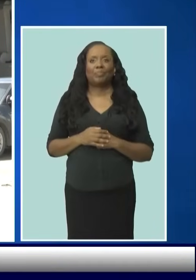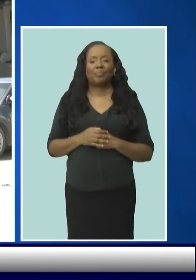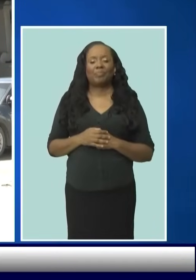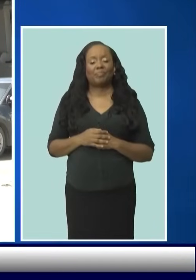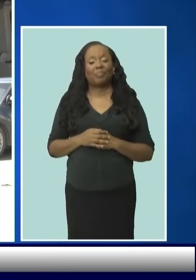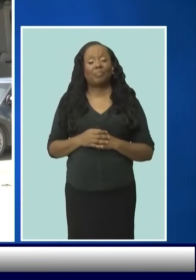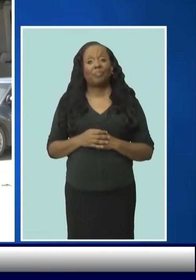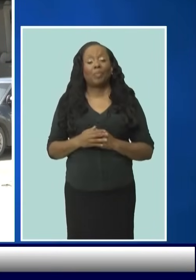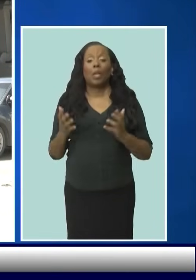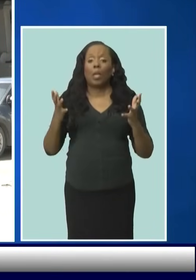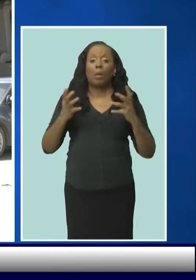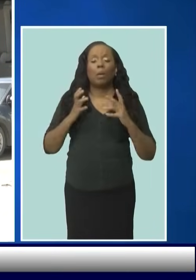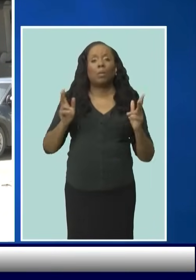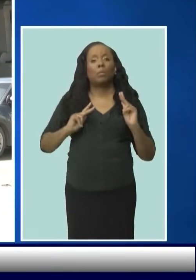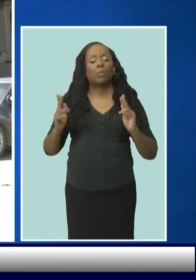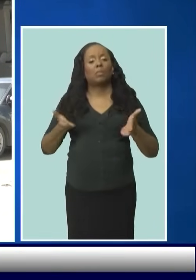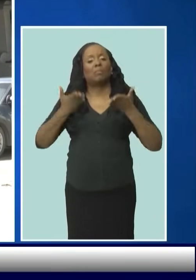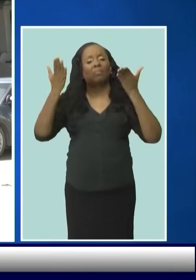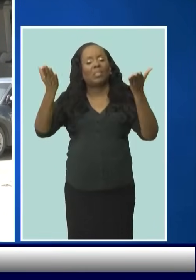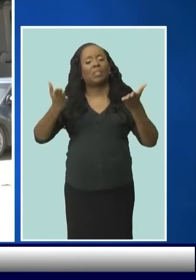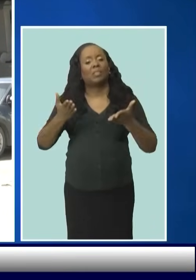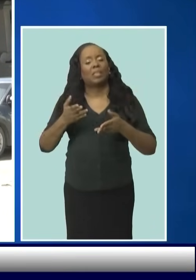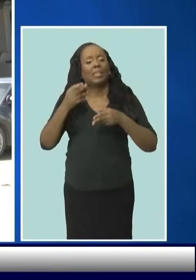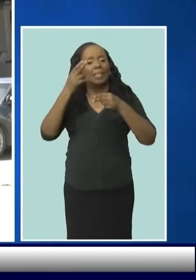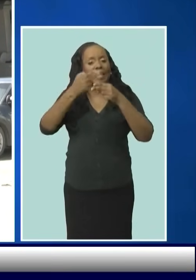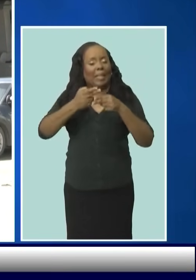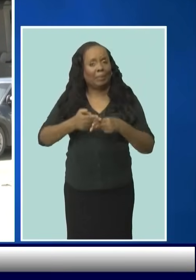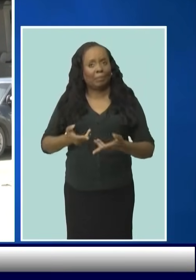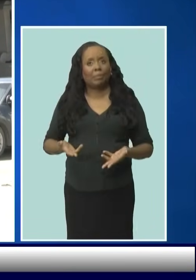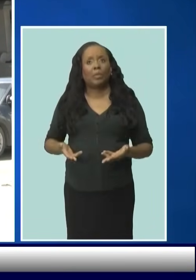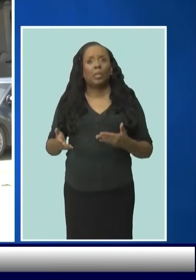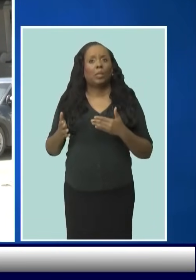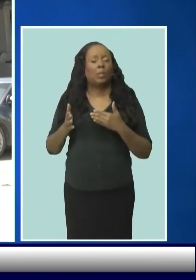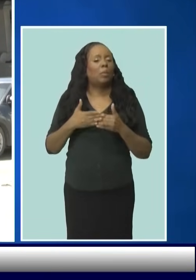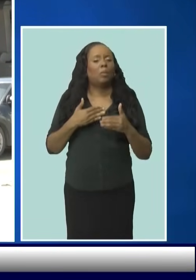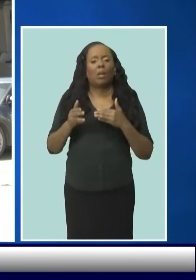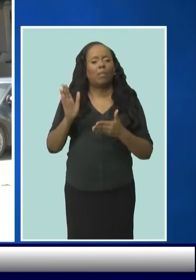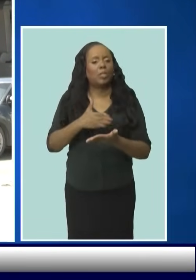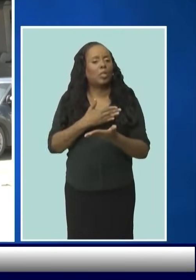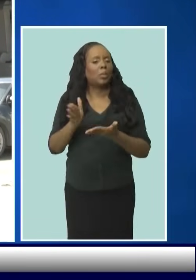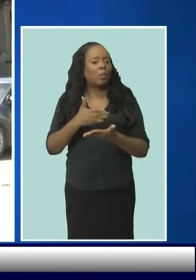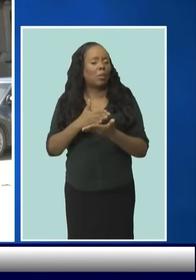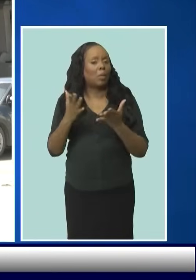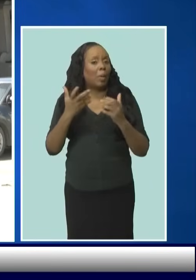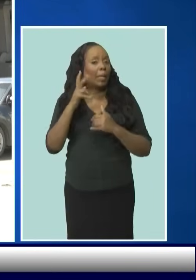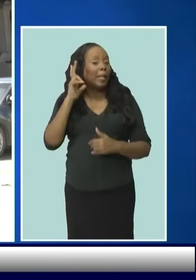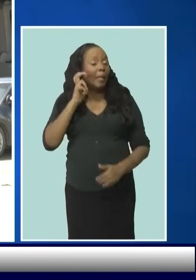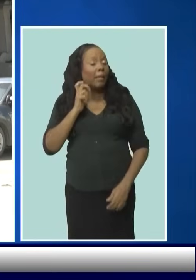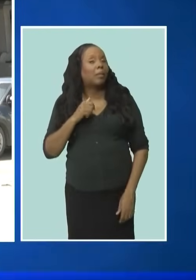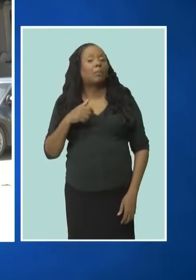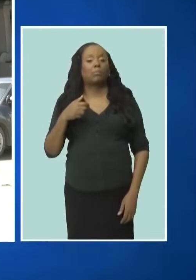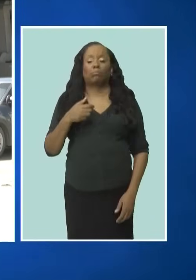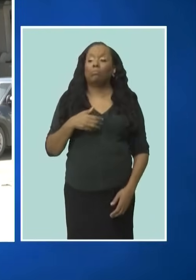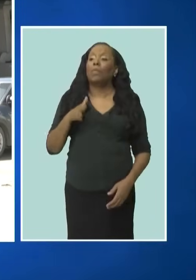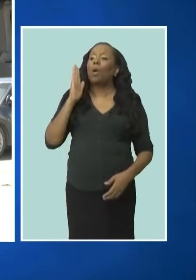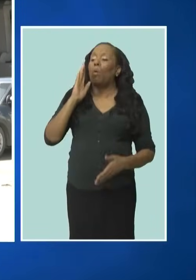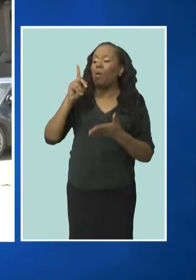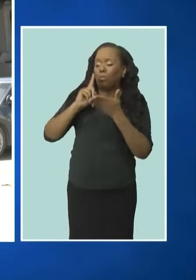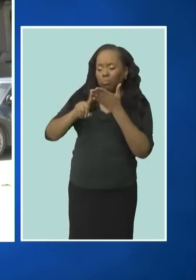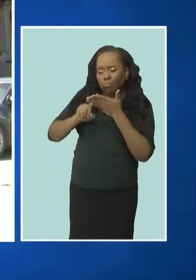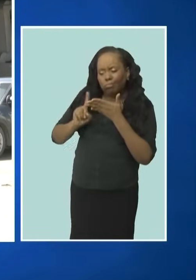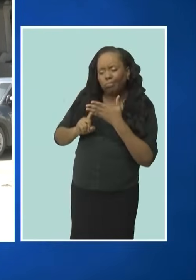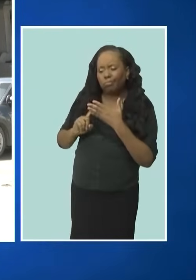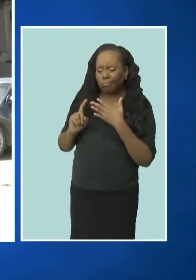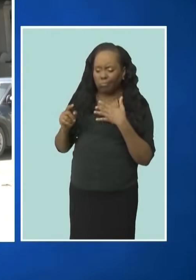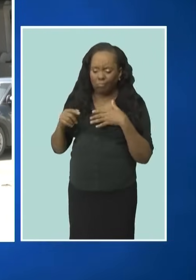to, suggest some of the newer artists and whatever song they would like to hear. We do our research, bang, bang, bang, bang, bang, and we